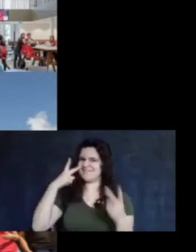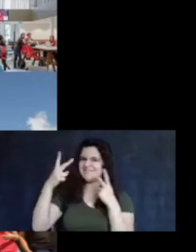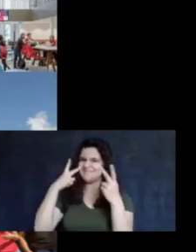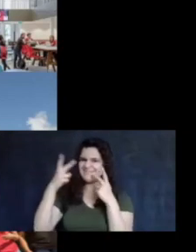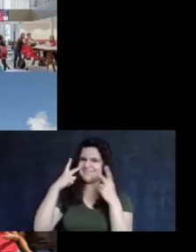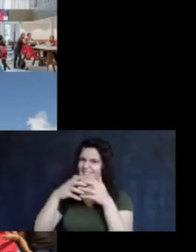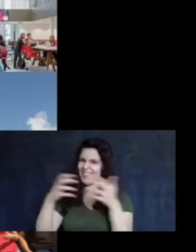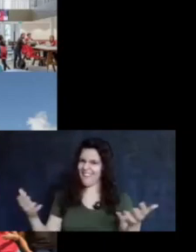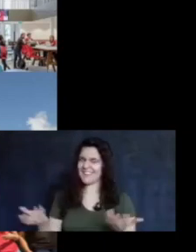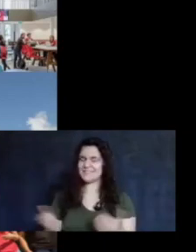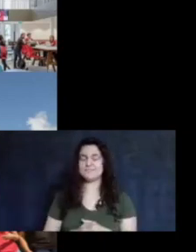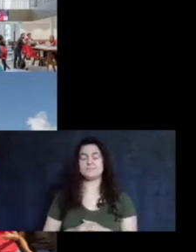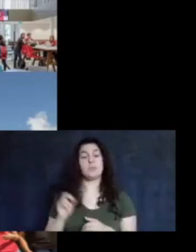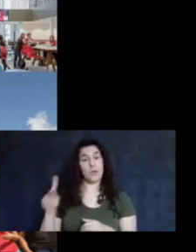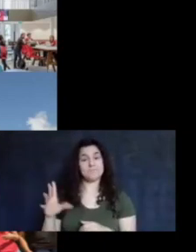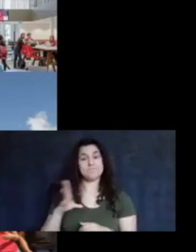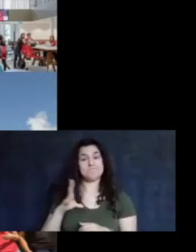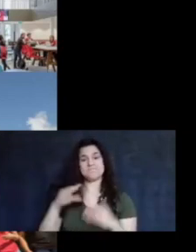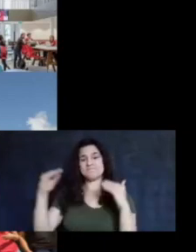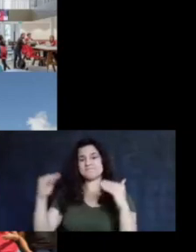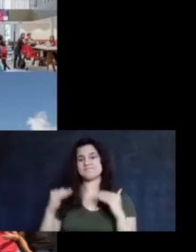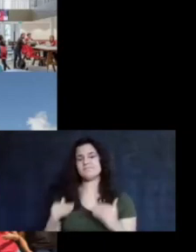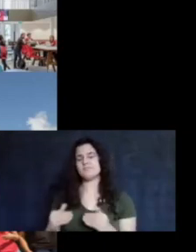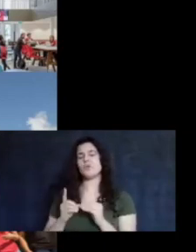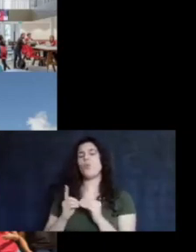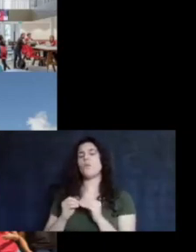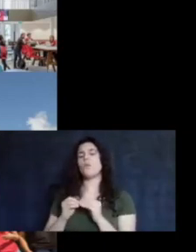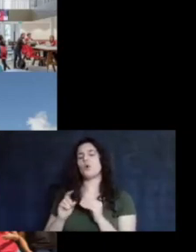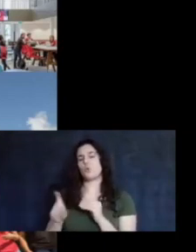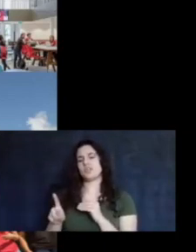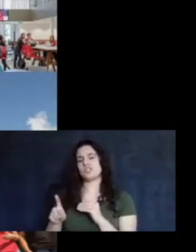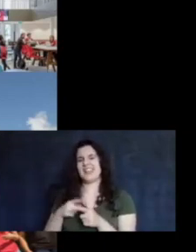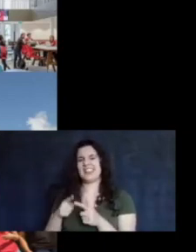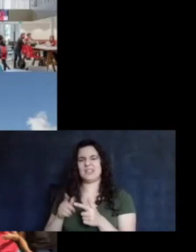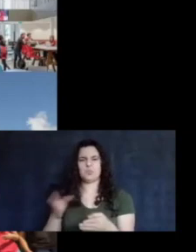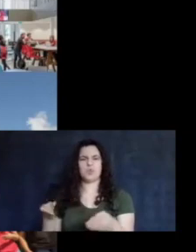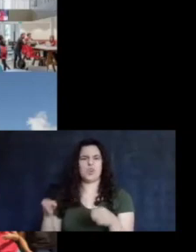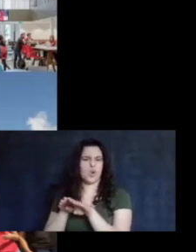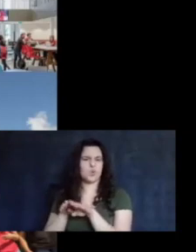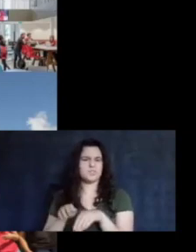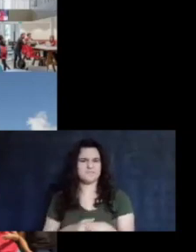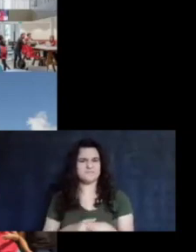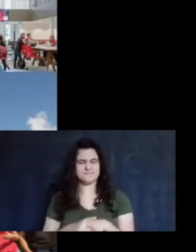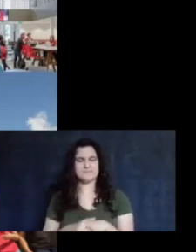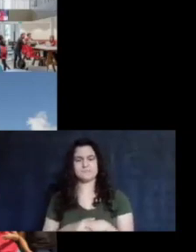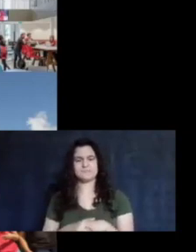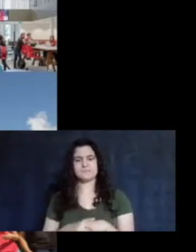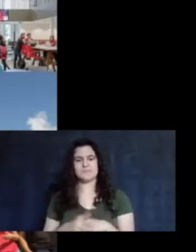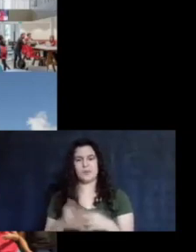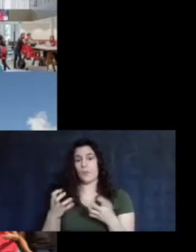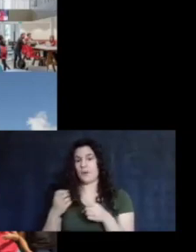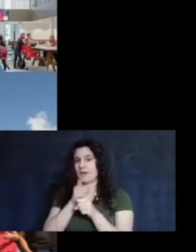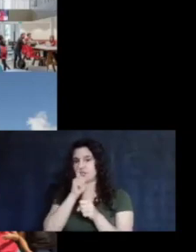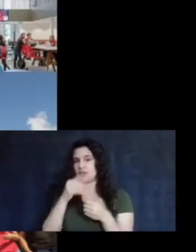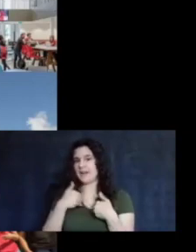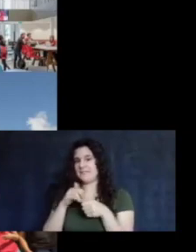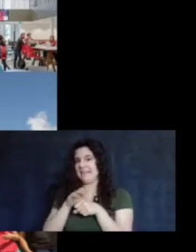Okay, I do have one more question and then we're going to close it out. So I want to make sure I have enough time